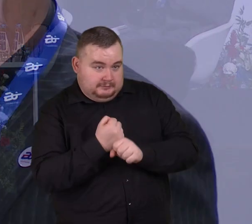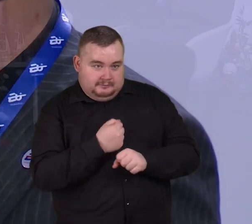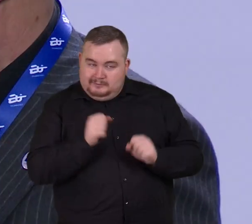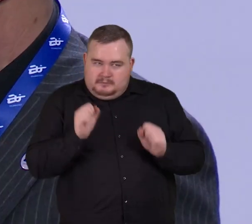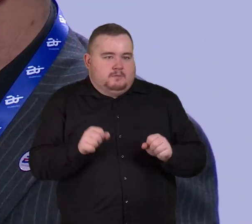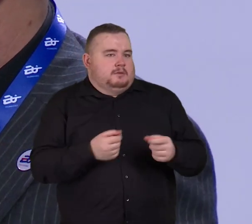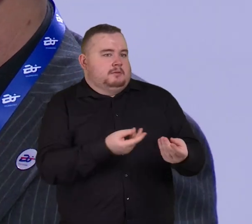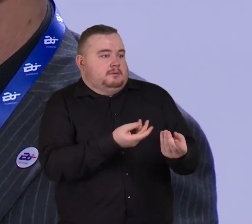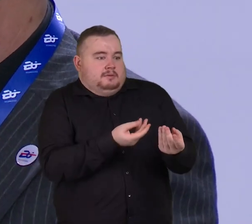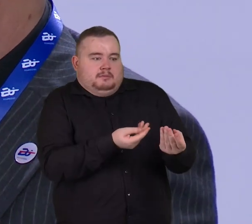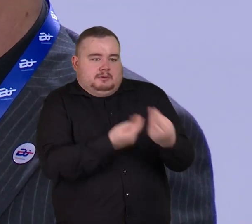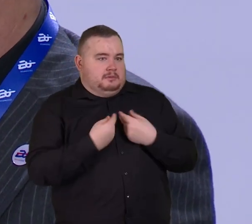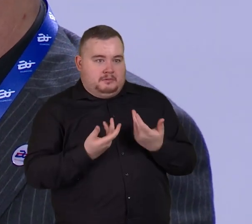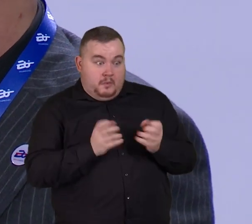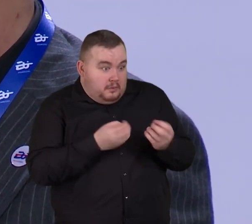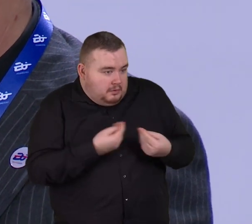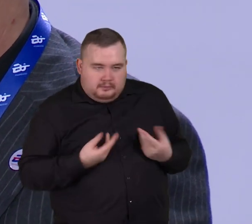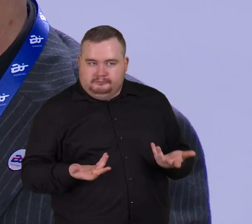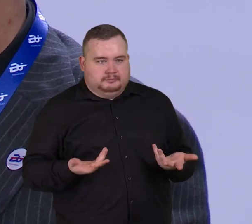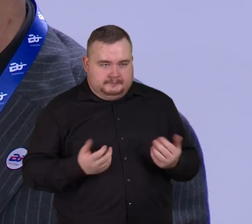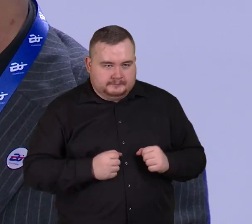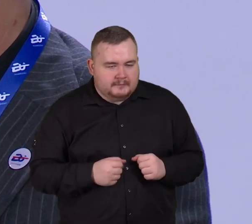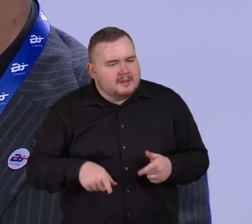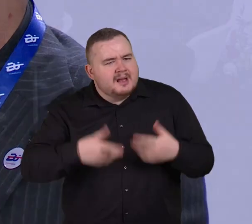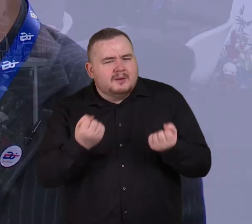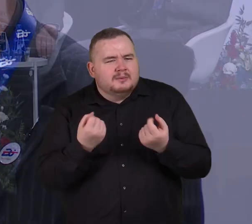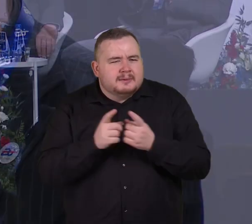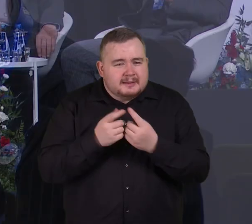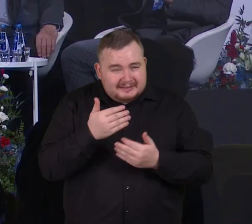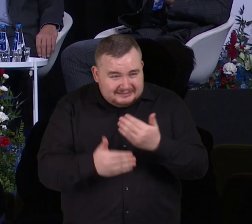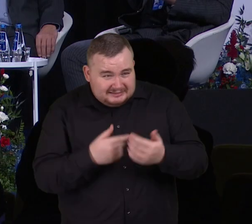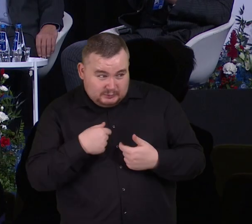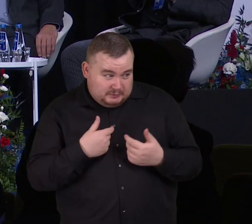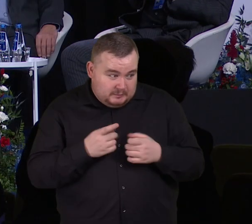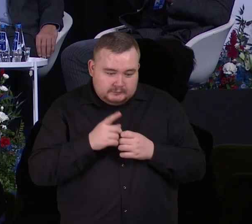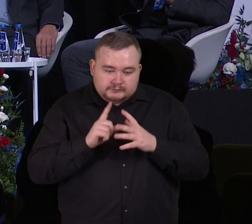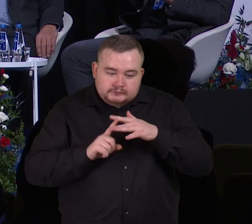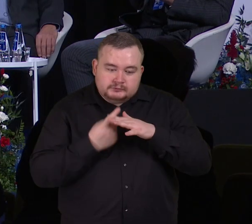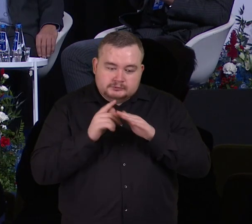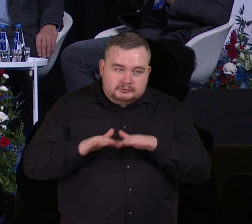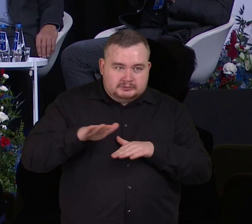it. Without collaboration, we wouldn't have gotten the money.